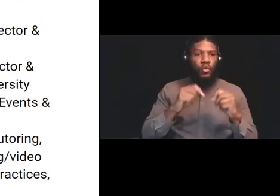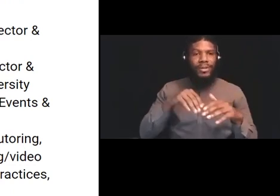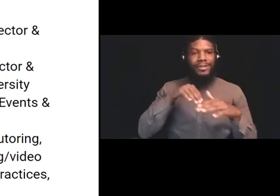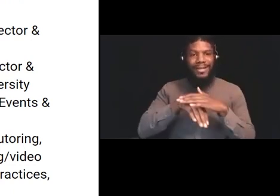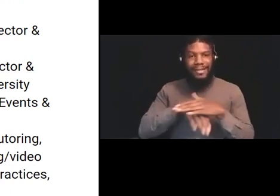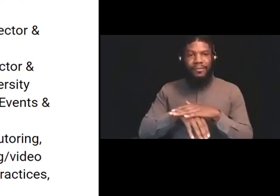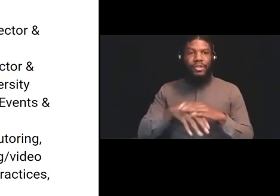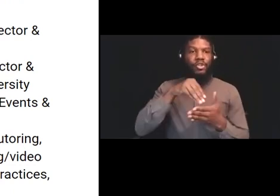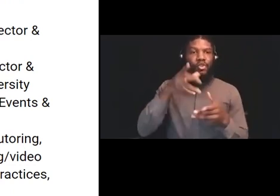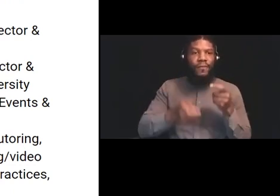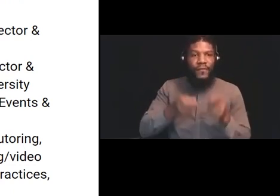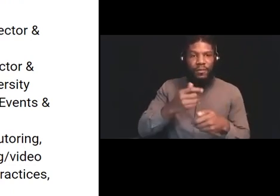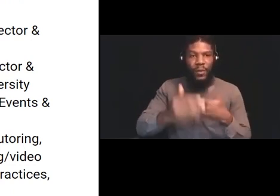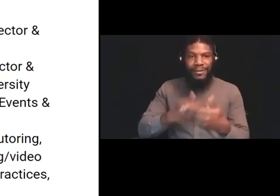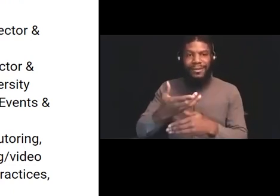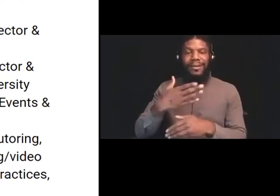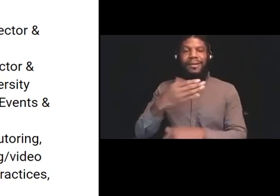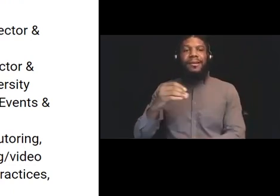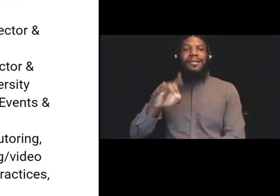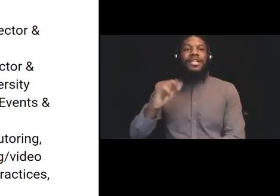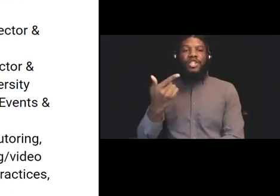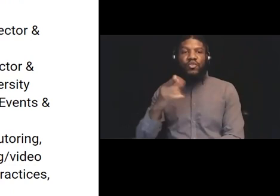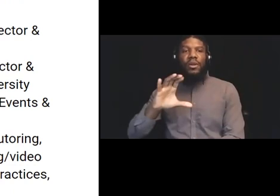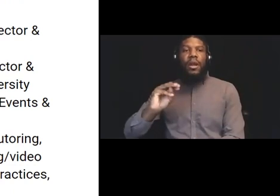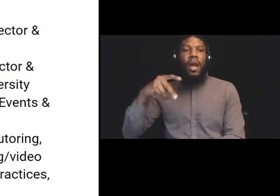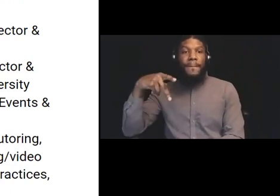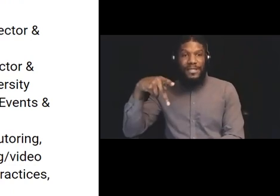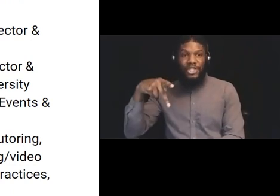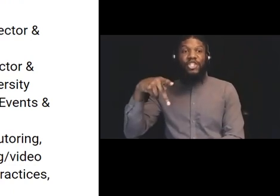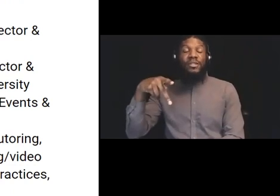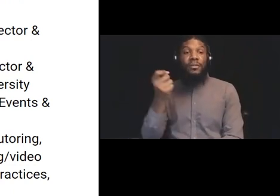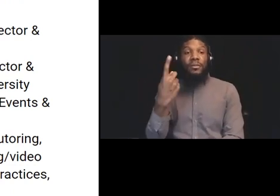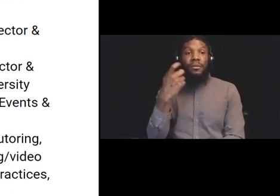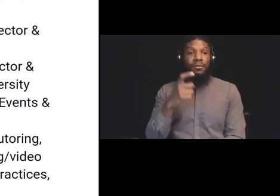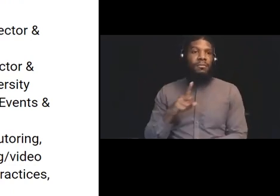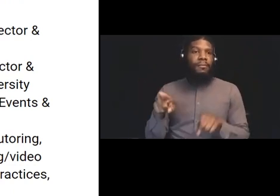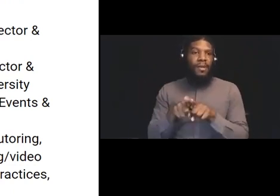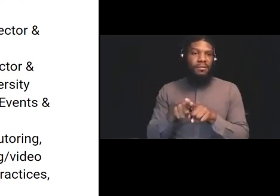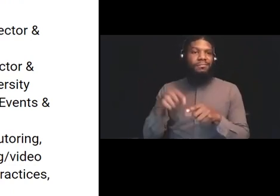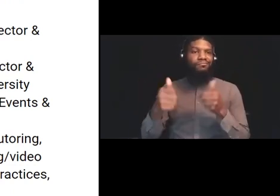revision processes, and digital composition. As the virtual events